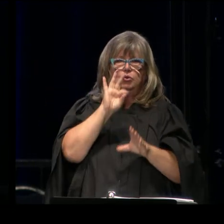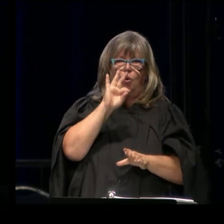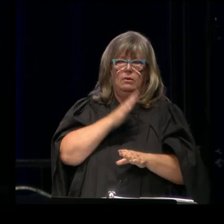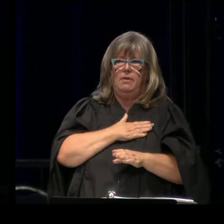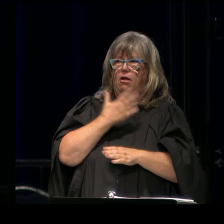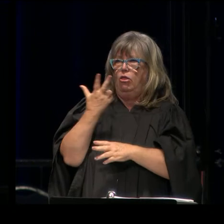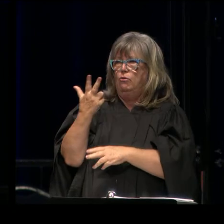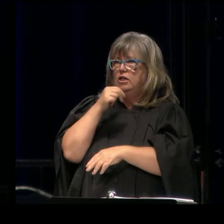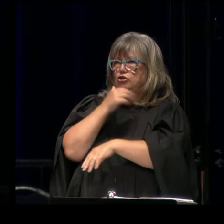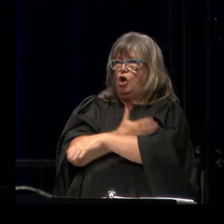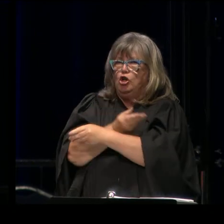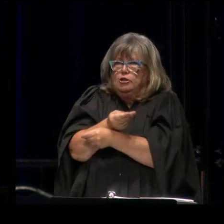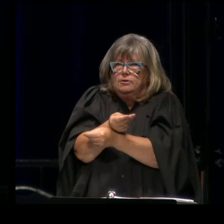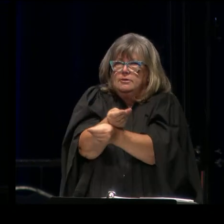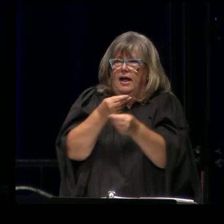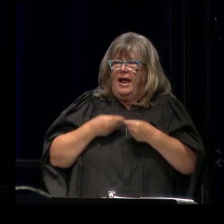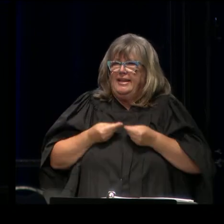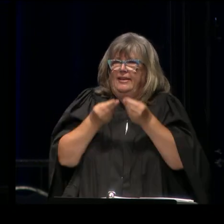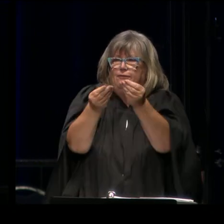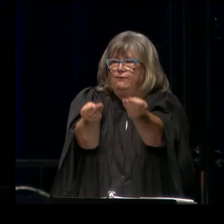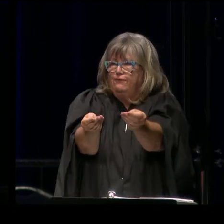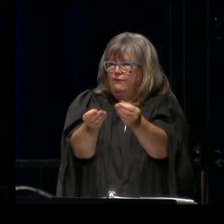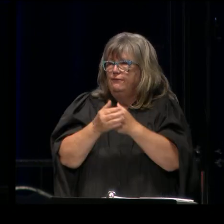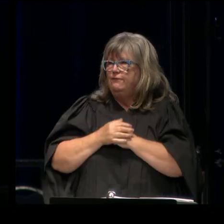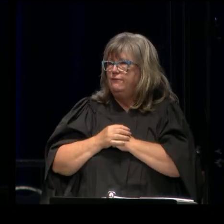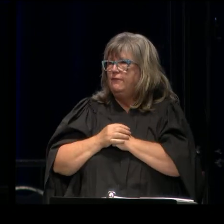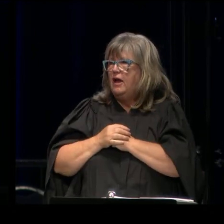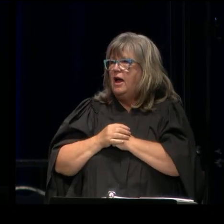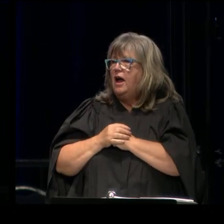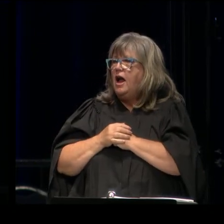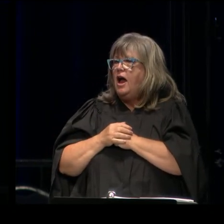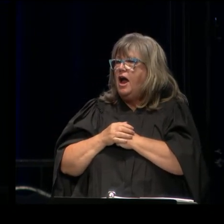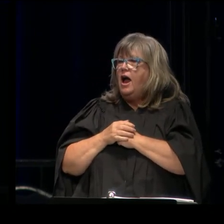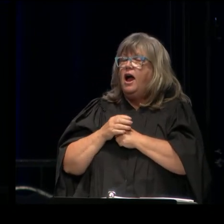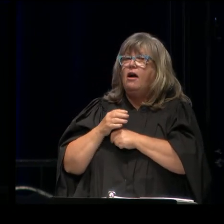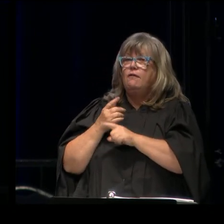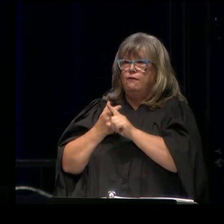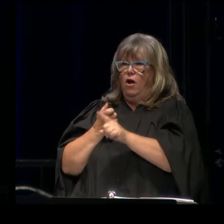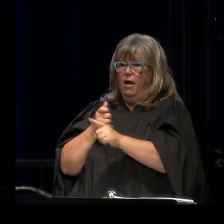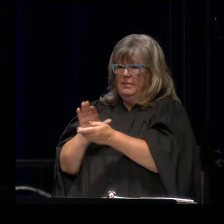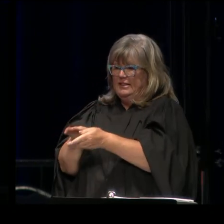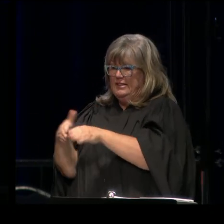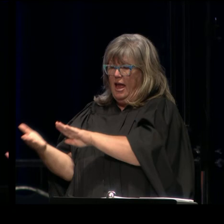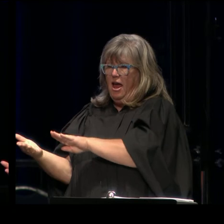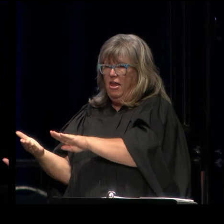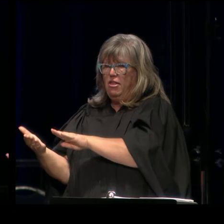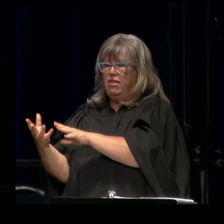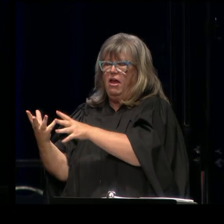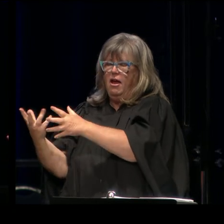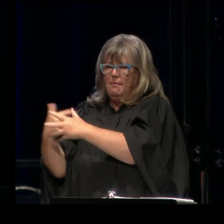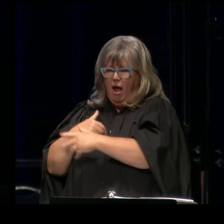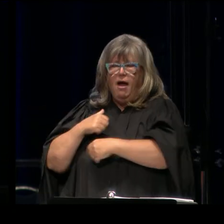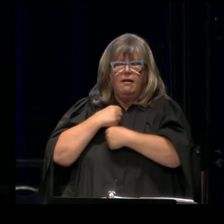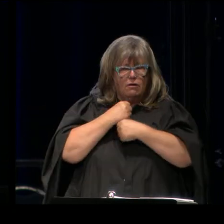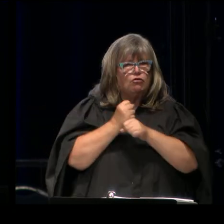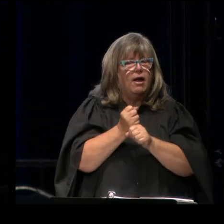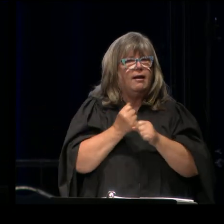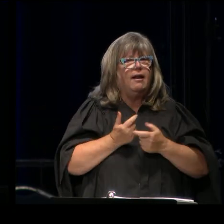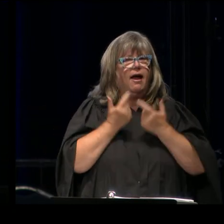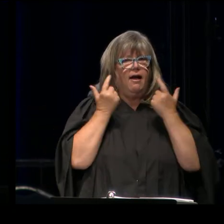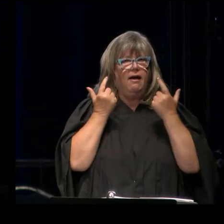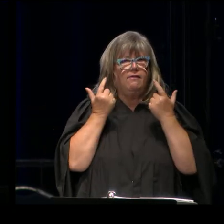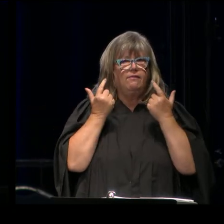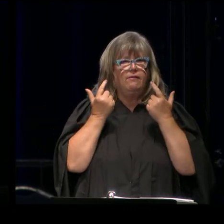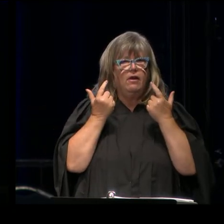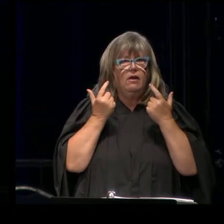I succeeded to create life from death and spread hope from pain